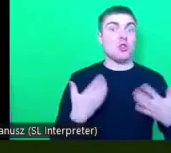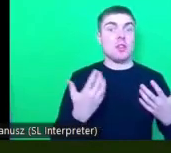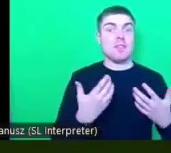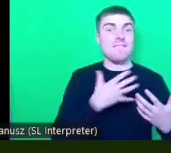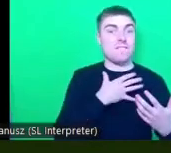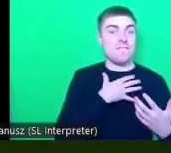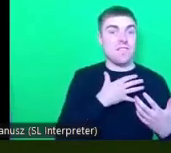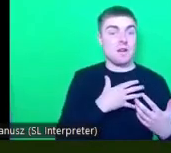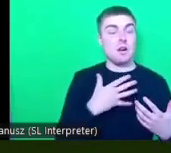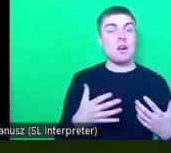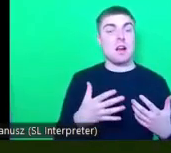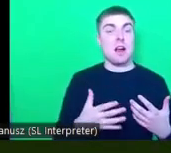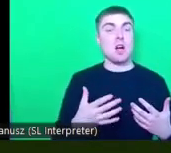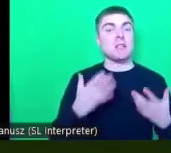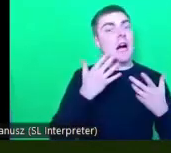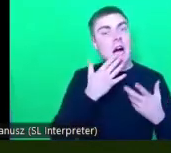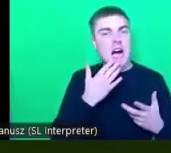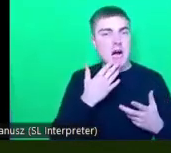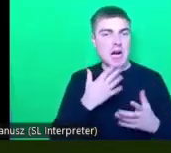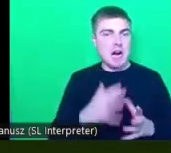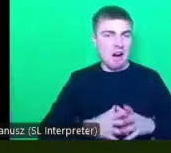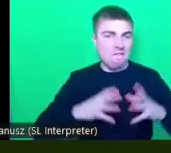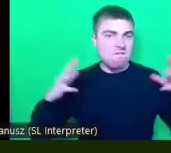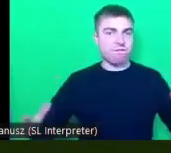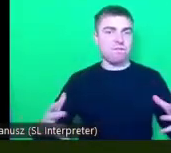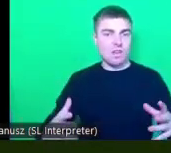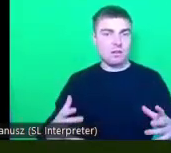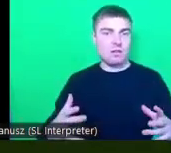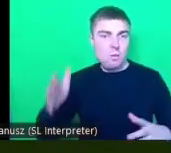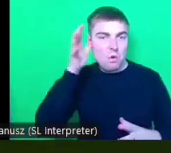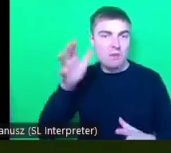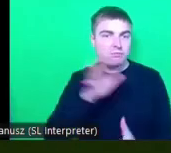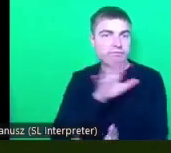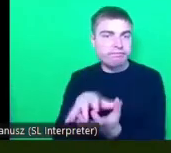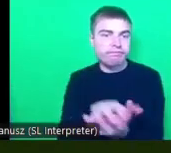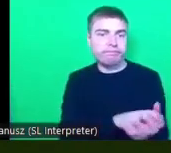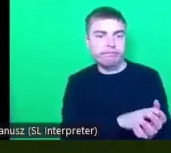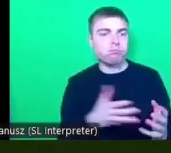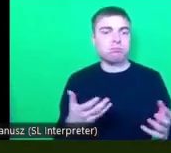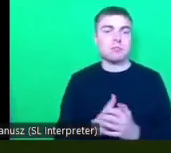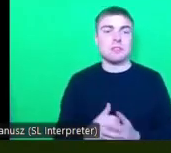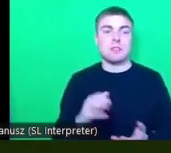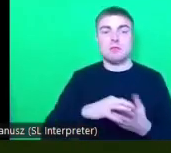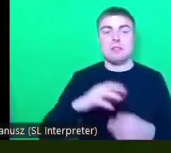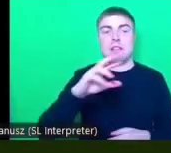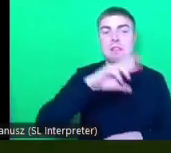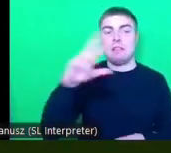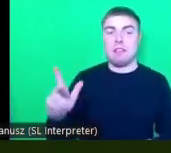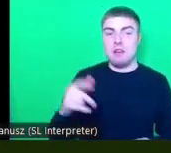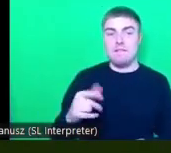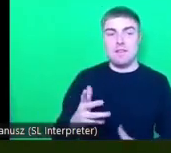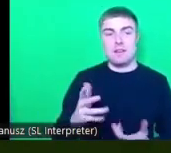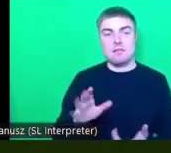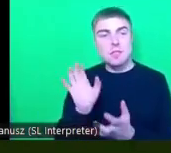have now generally lower moose densities in Scandinavia, and we have also seen a correlation with that moose do kill a little bit